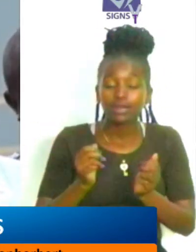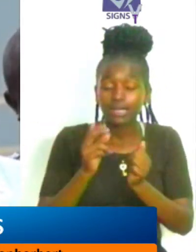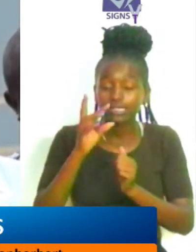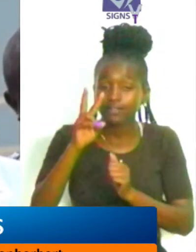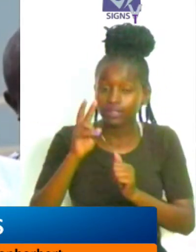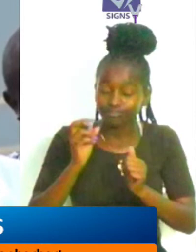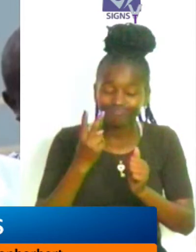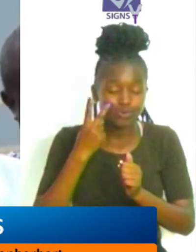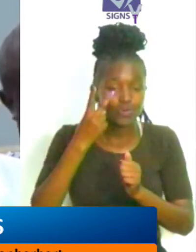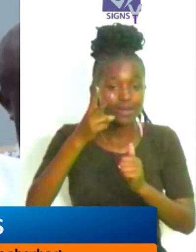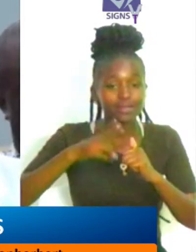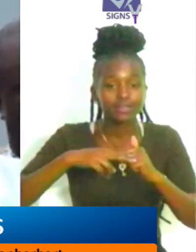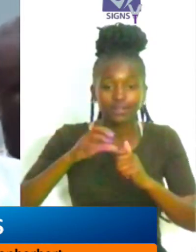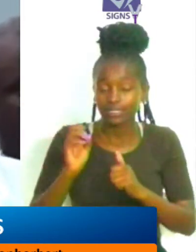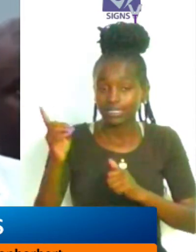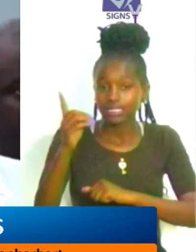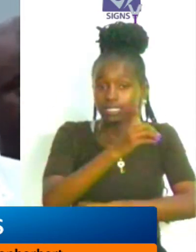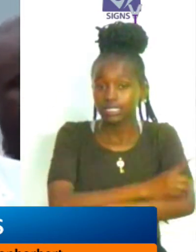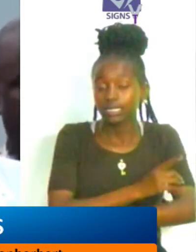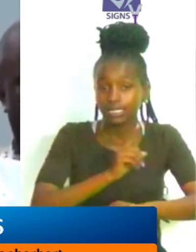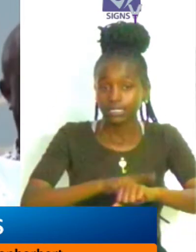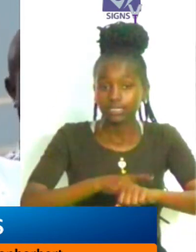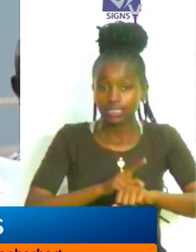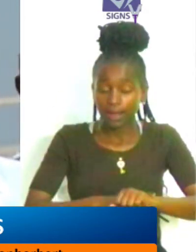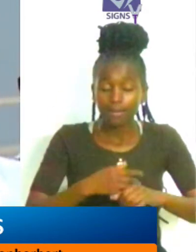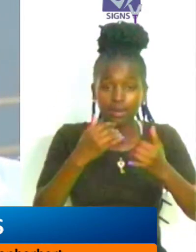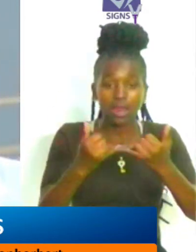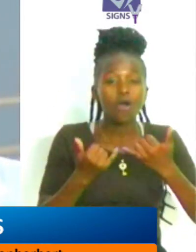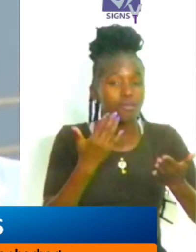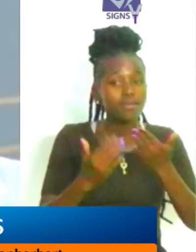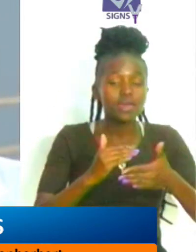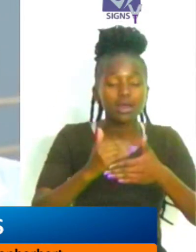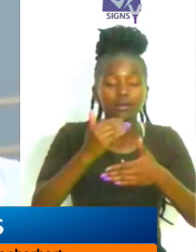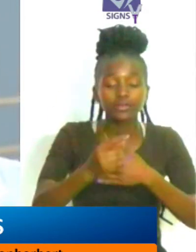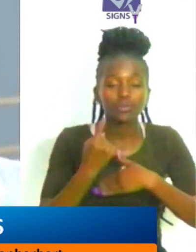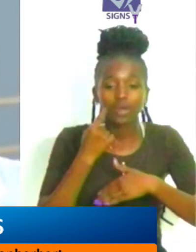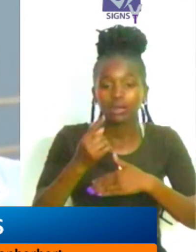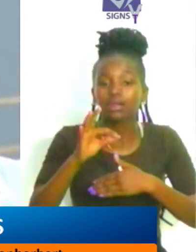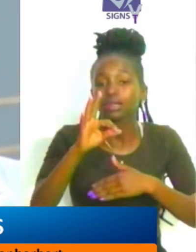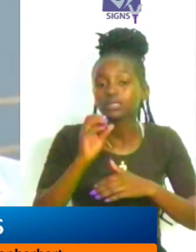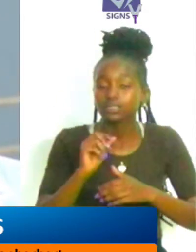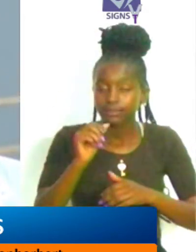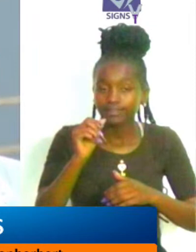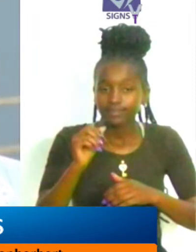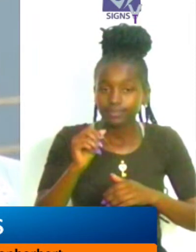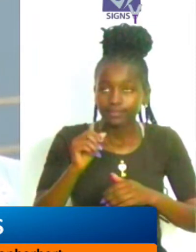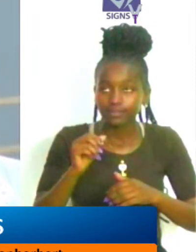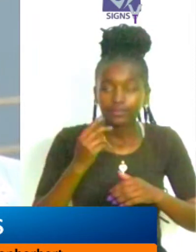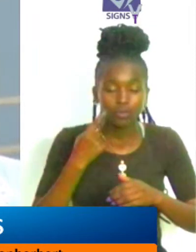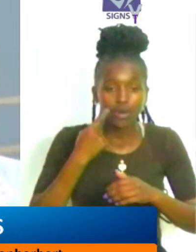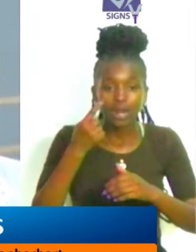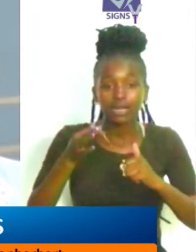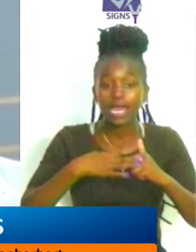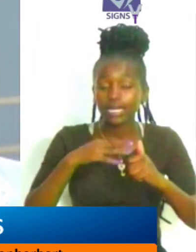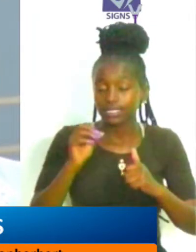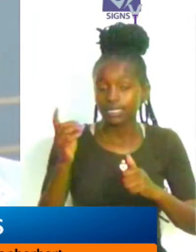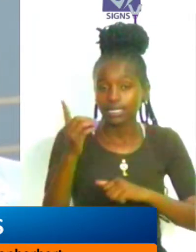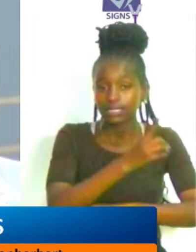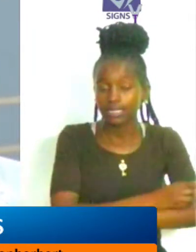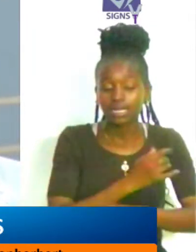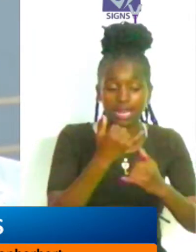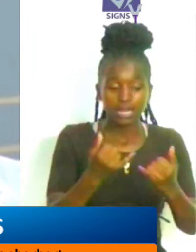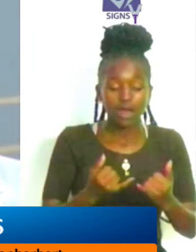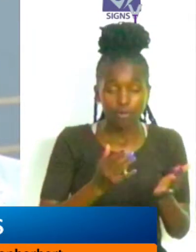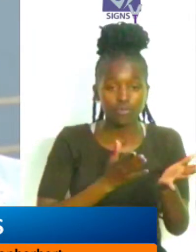extended credit period of 180 days. Through this arrangement, the country is